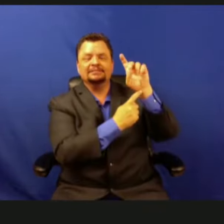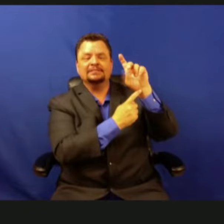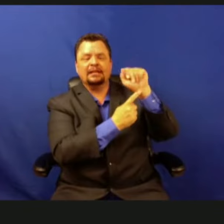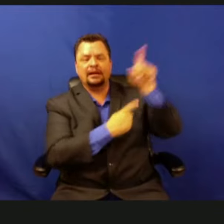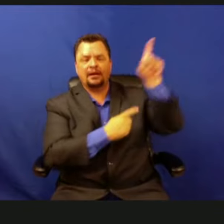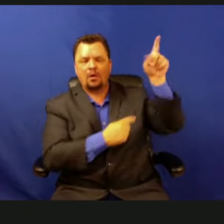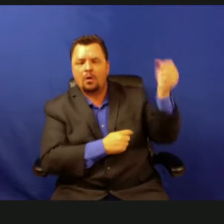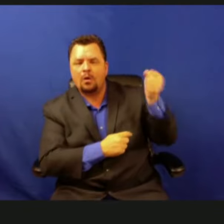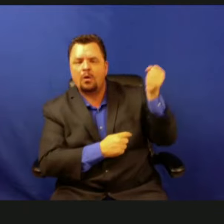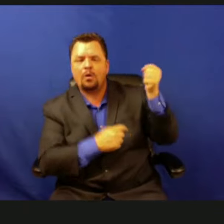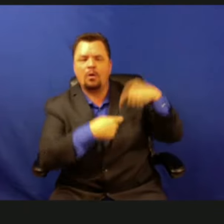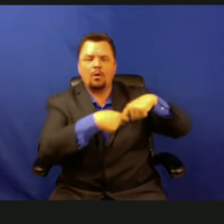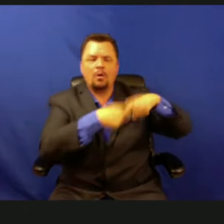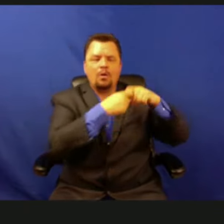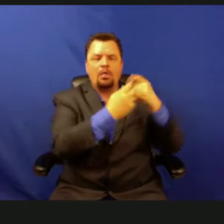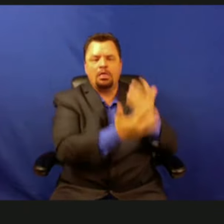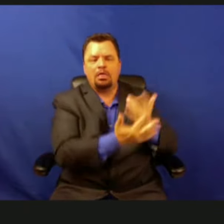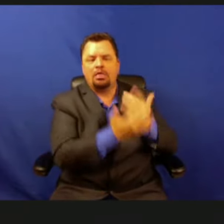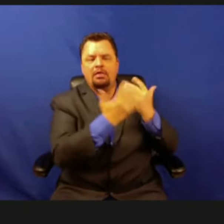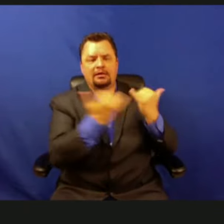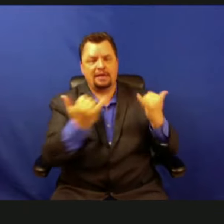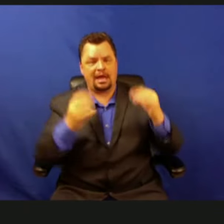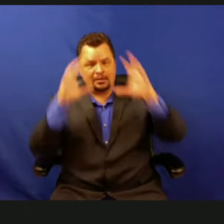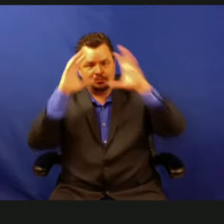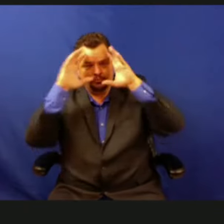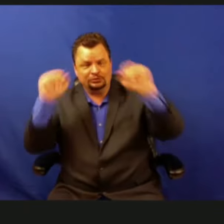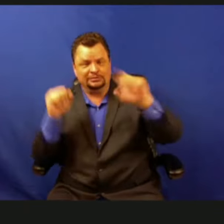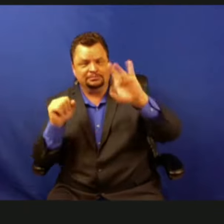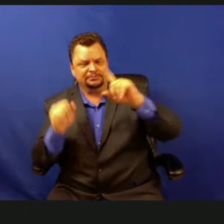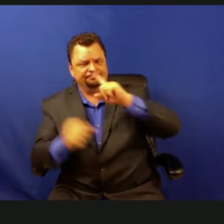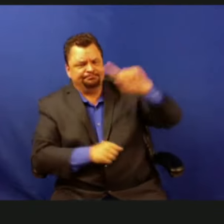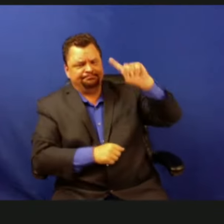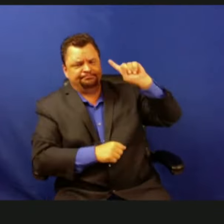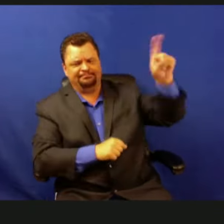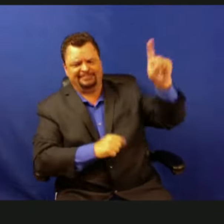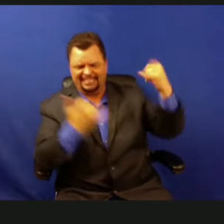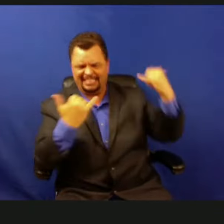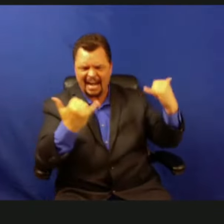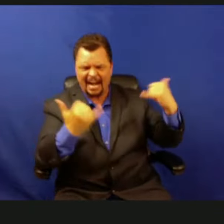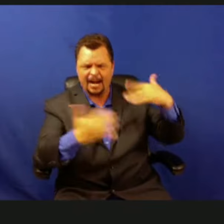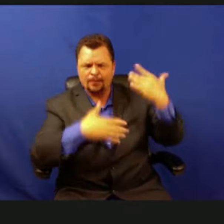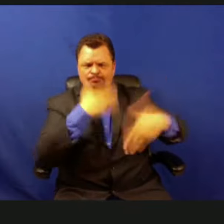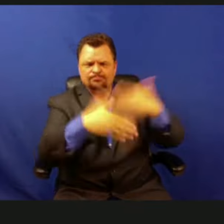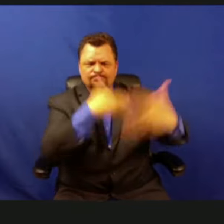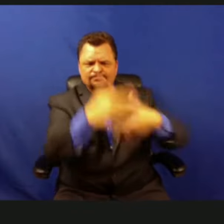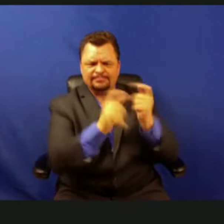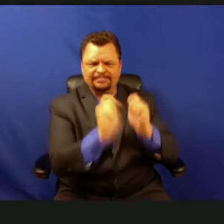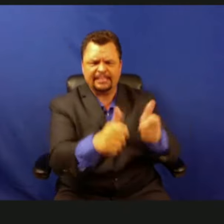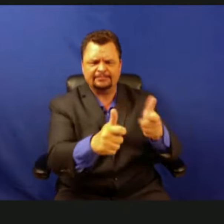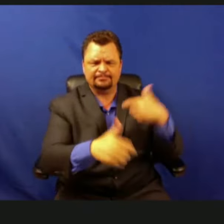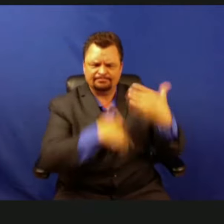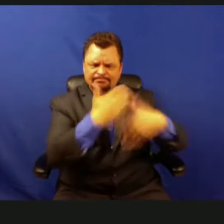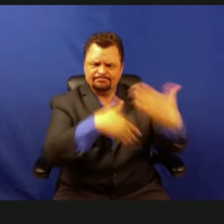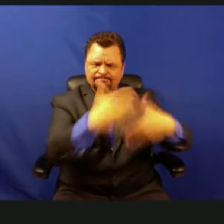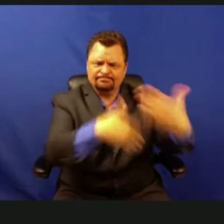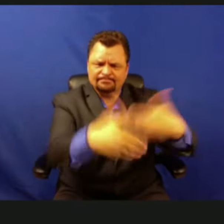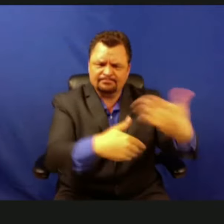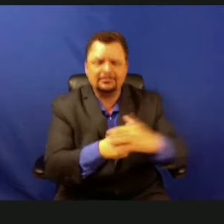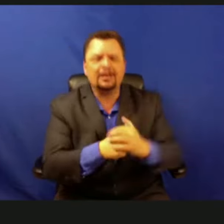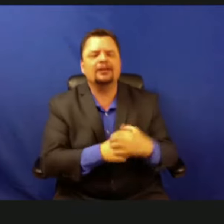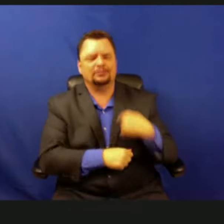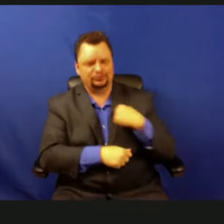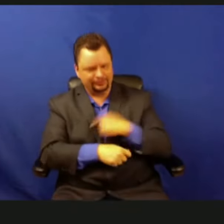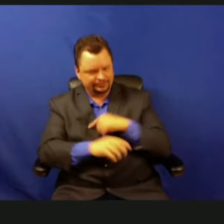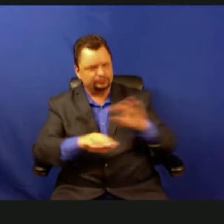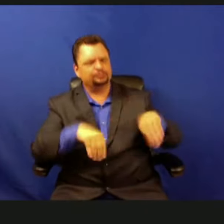lives had he not acted to reduce the bureaucracy and paperwork and make the life-saving vaccine available quicker, including ordering it before it was even